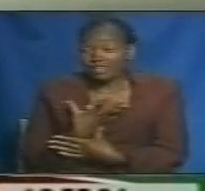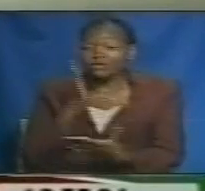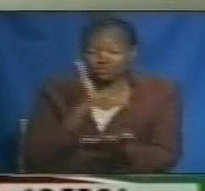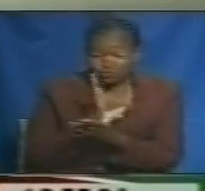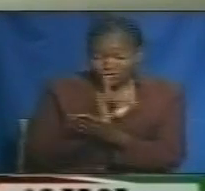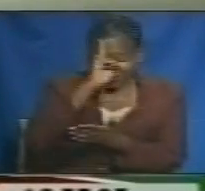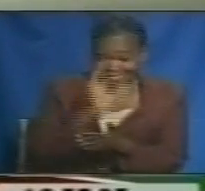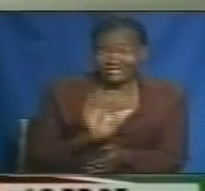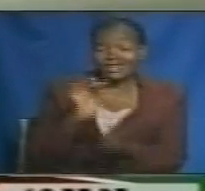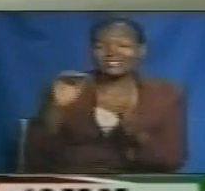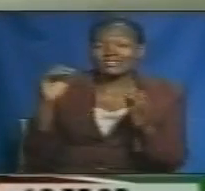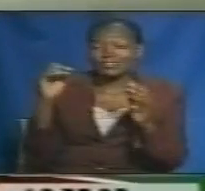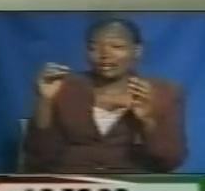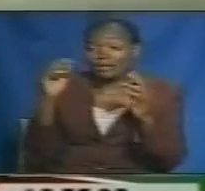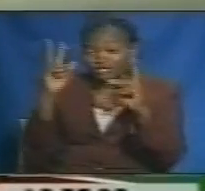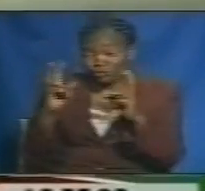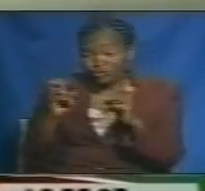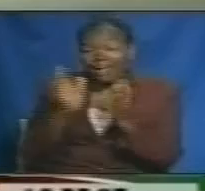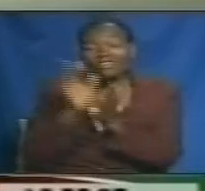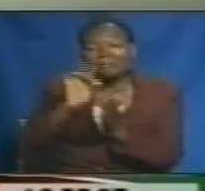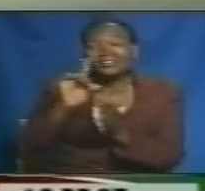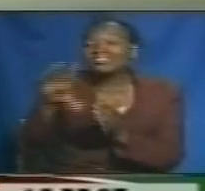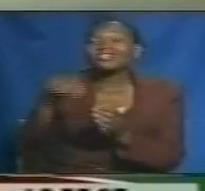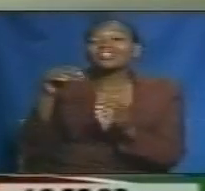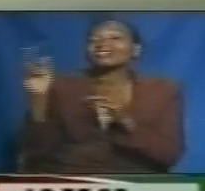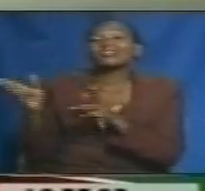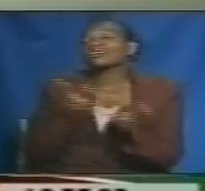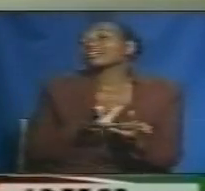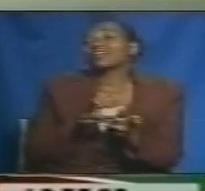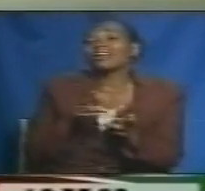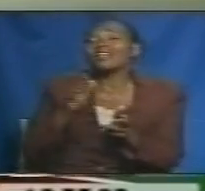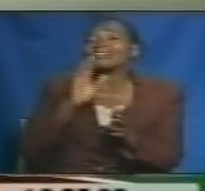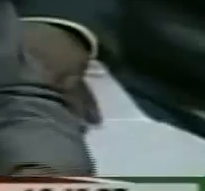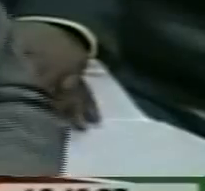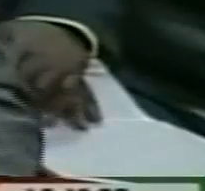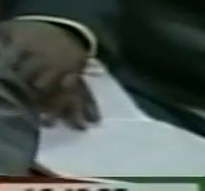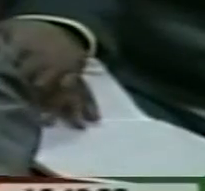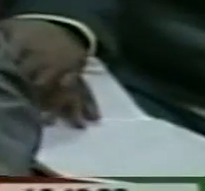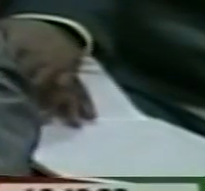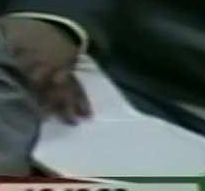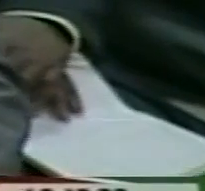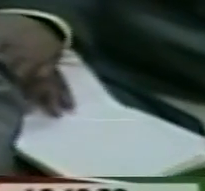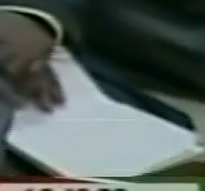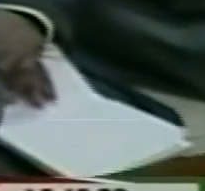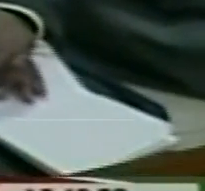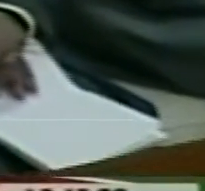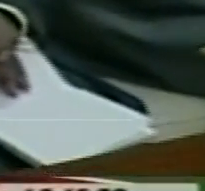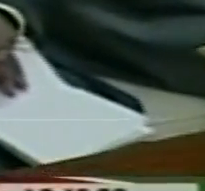Speaker. Yes, and the minister is taking it very casually. The speaker is a cover-up. What de